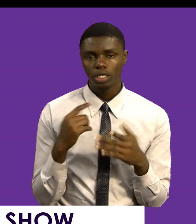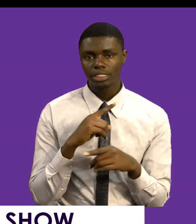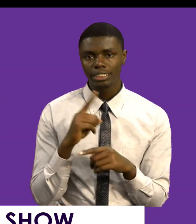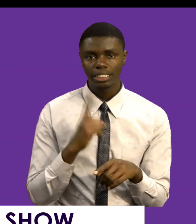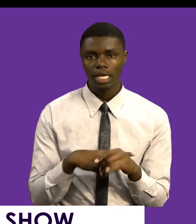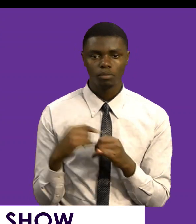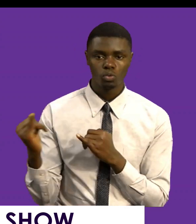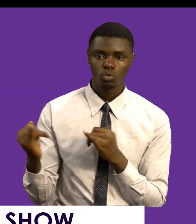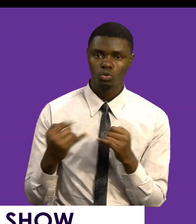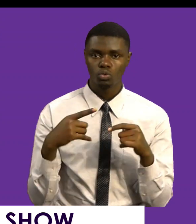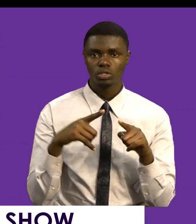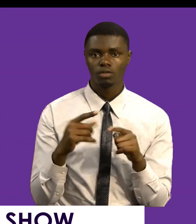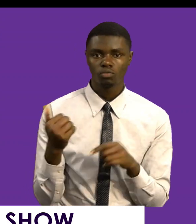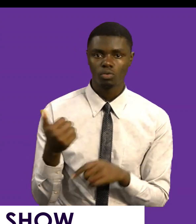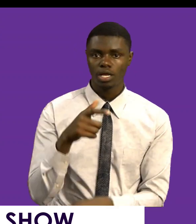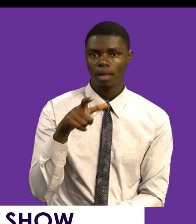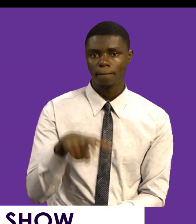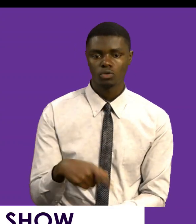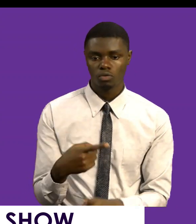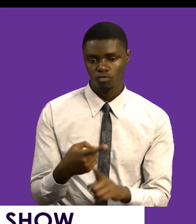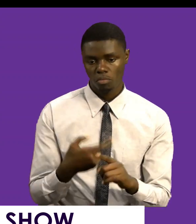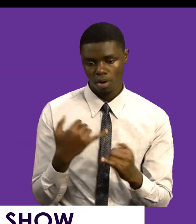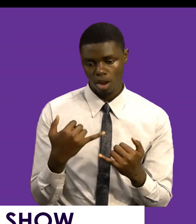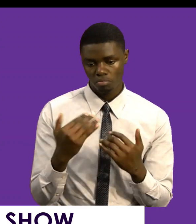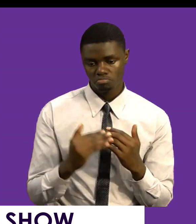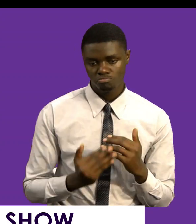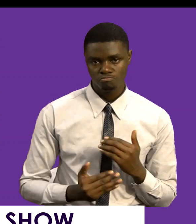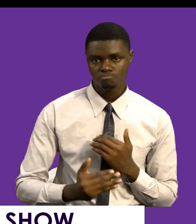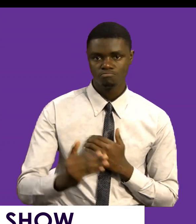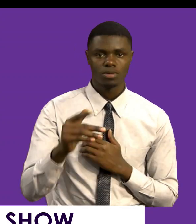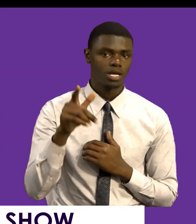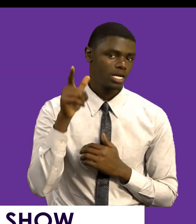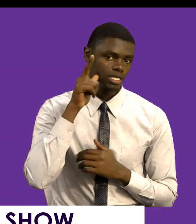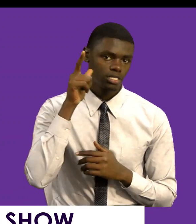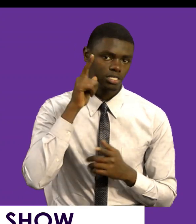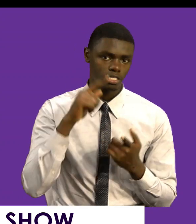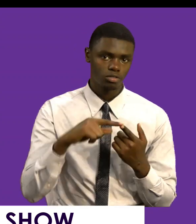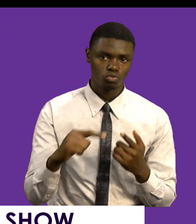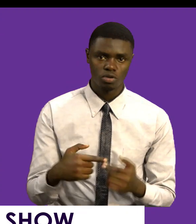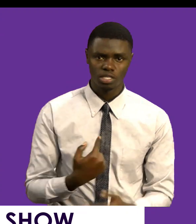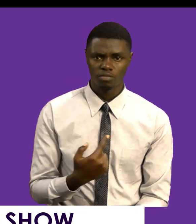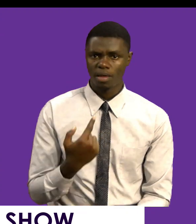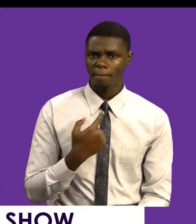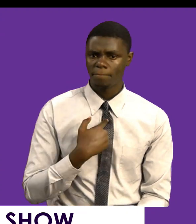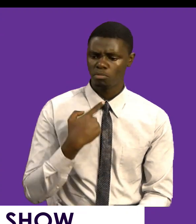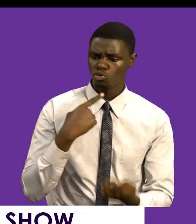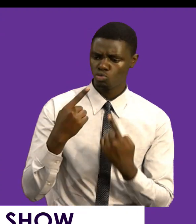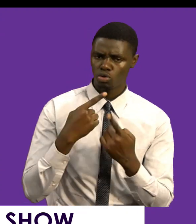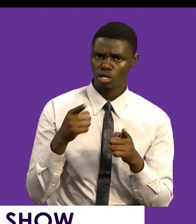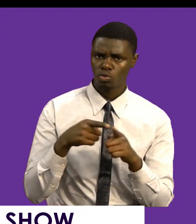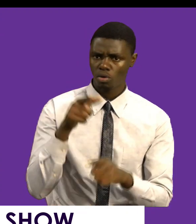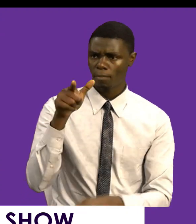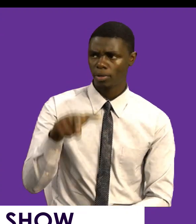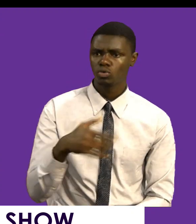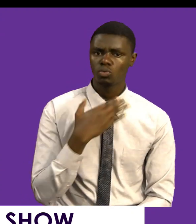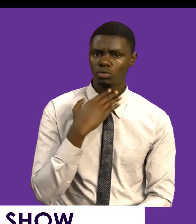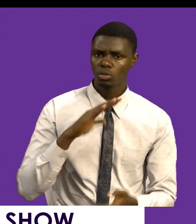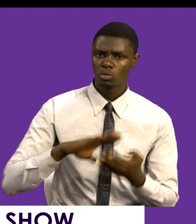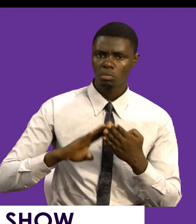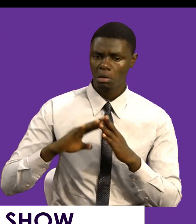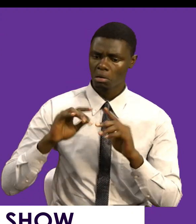introduce yourself to anybody, right from now, listen to yourself. Are you talking like someone who wants to be